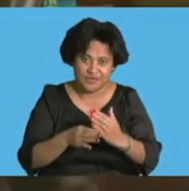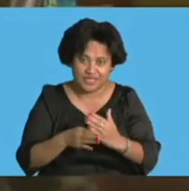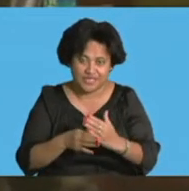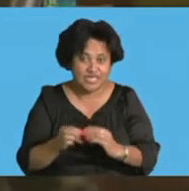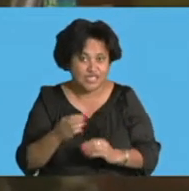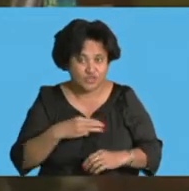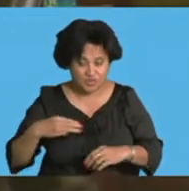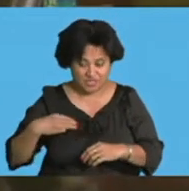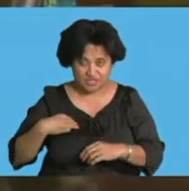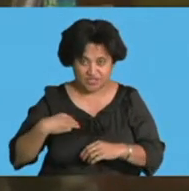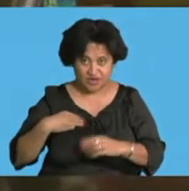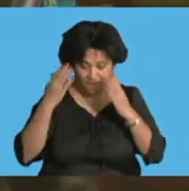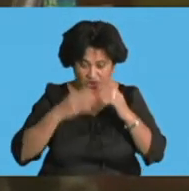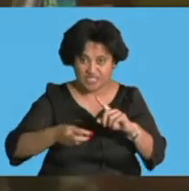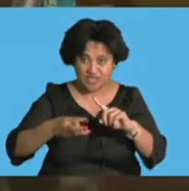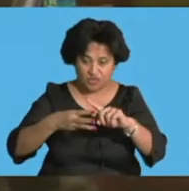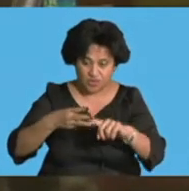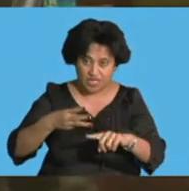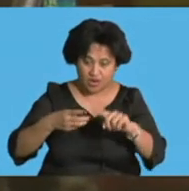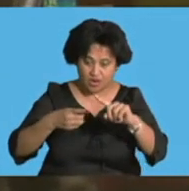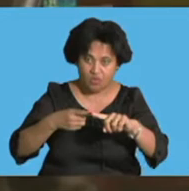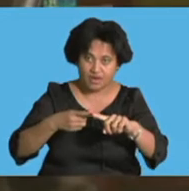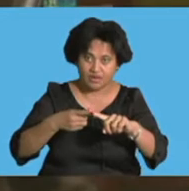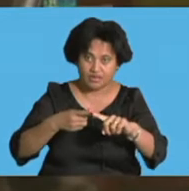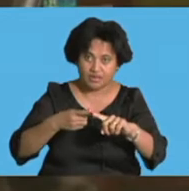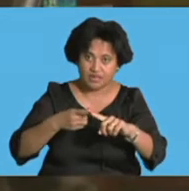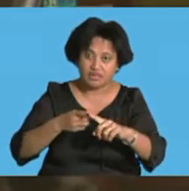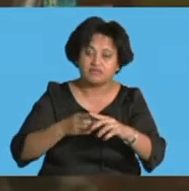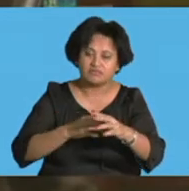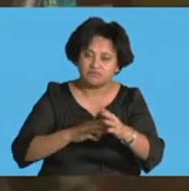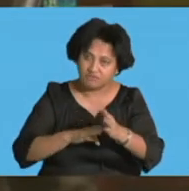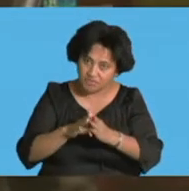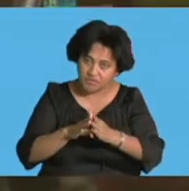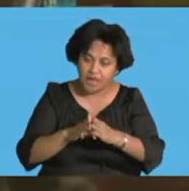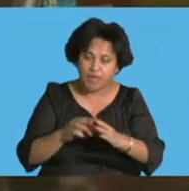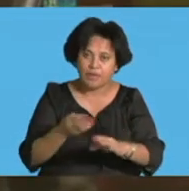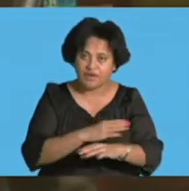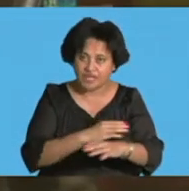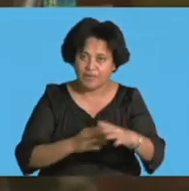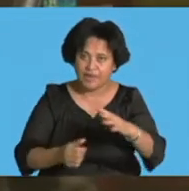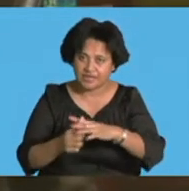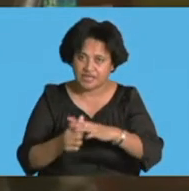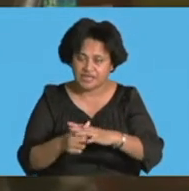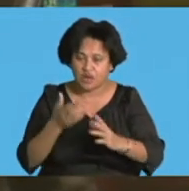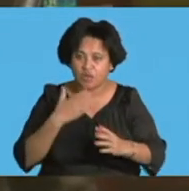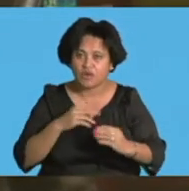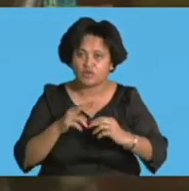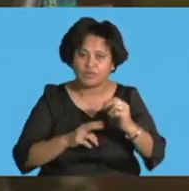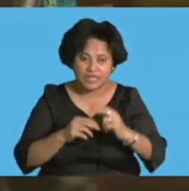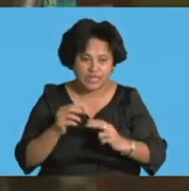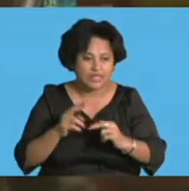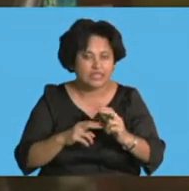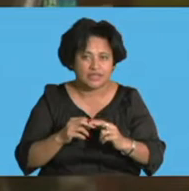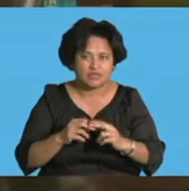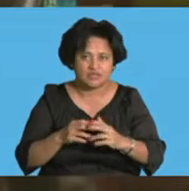three initiatives. One, enhancing access to maritime access through the concept of building a commercial hub model.